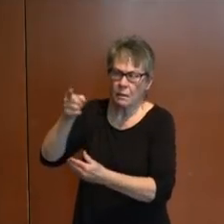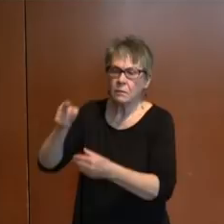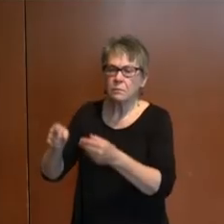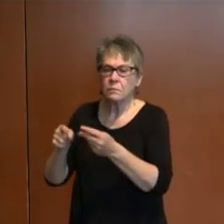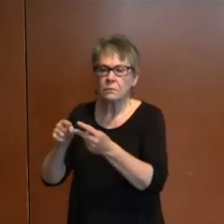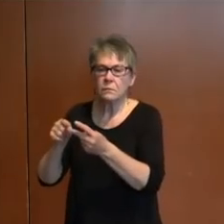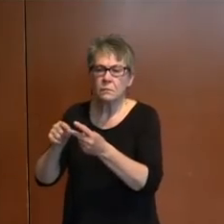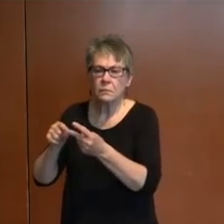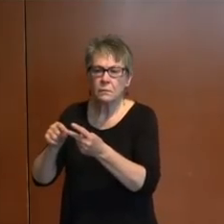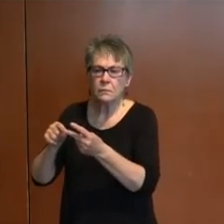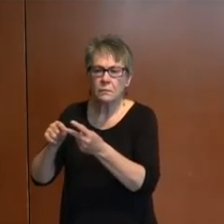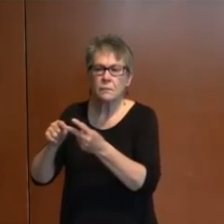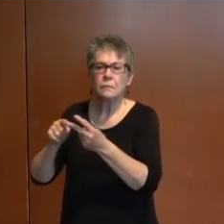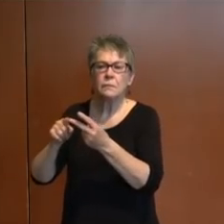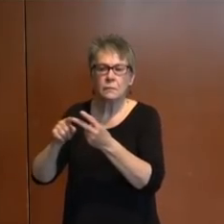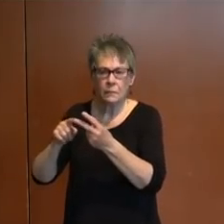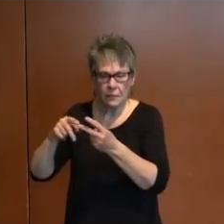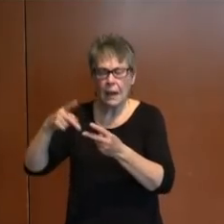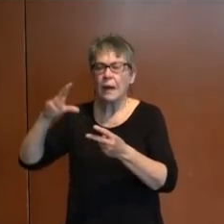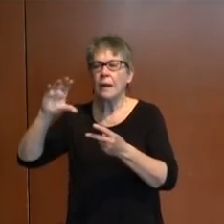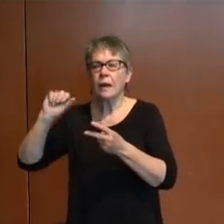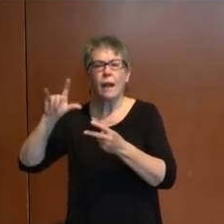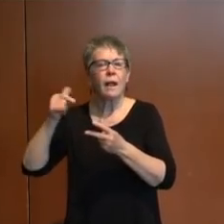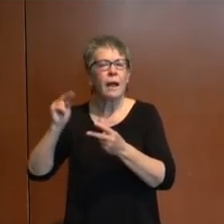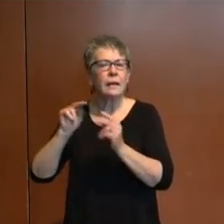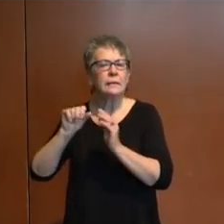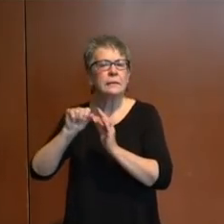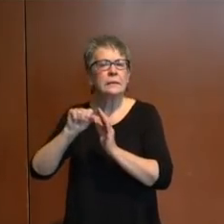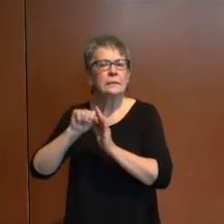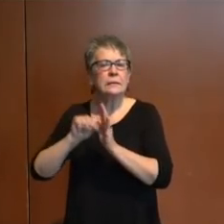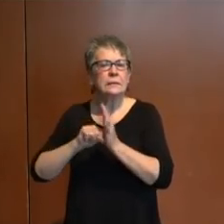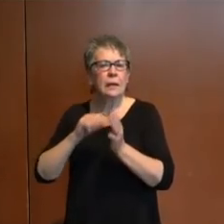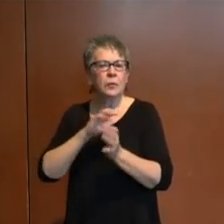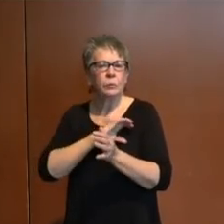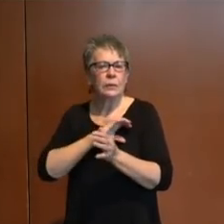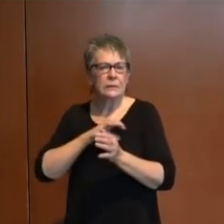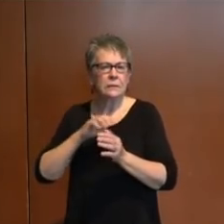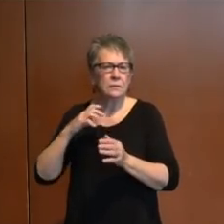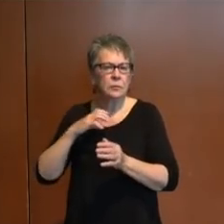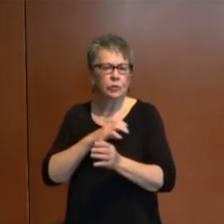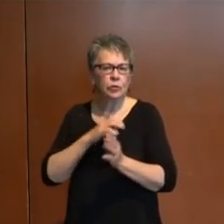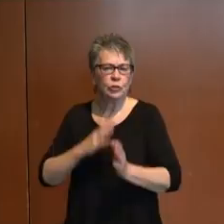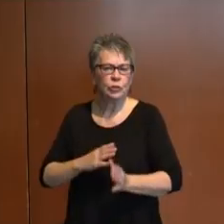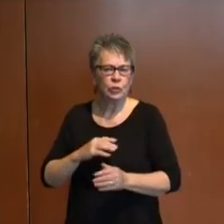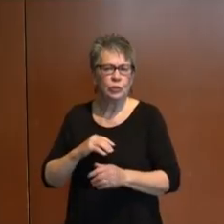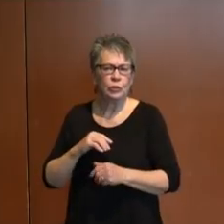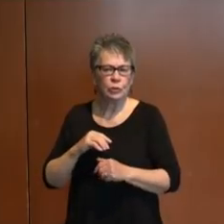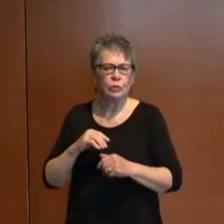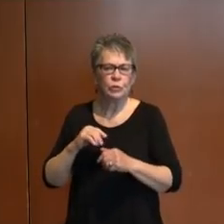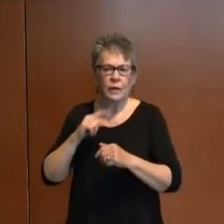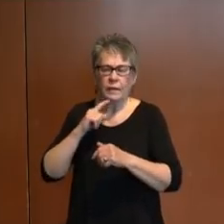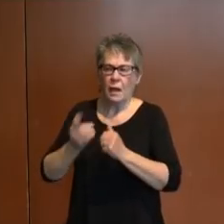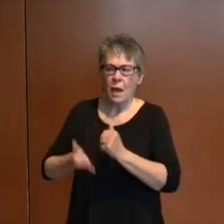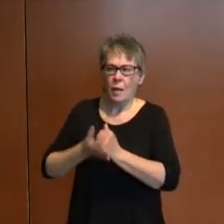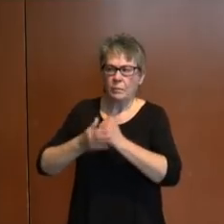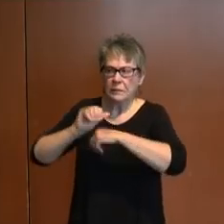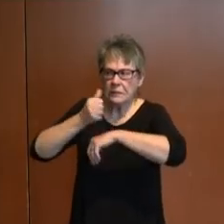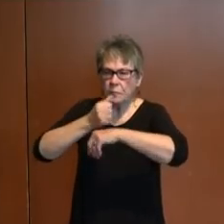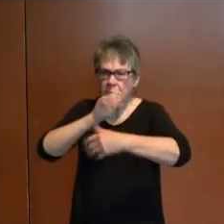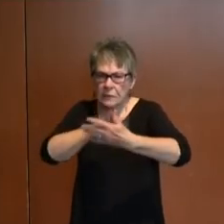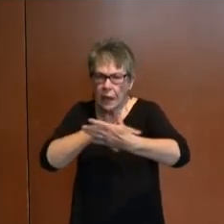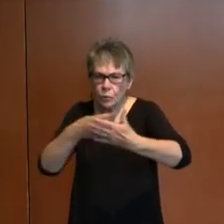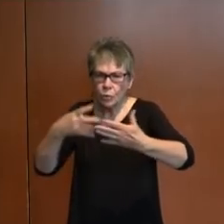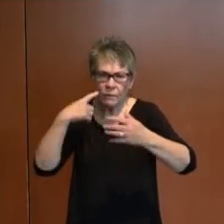Separate, again, we're bouncing around here. I am pleased to report that my request for a major disaster declaration request to